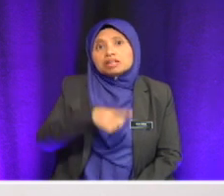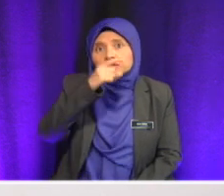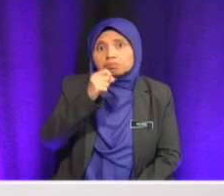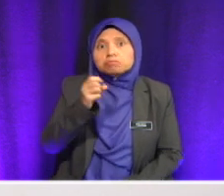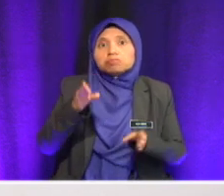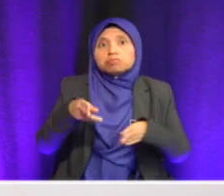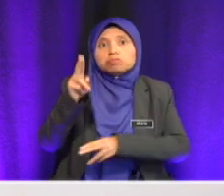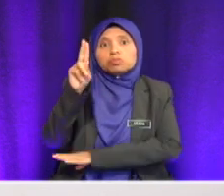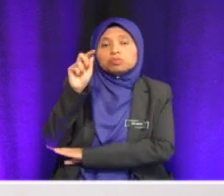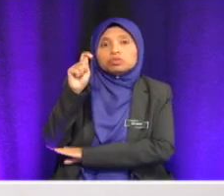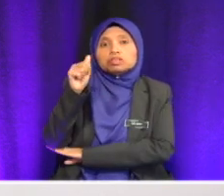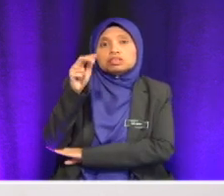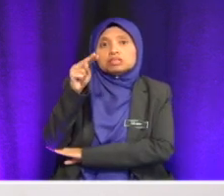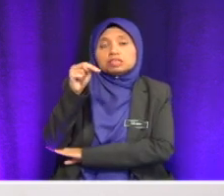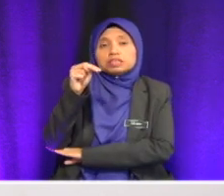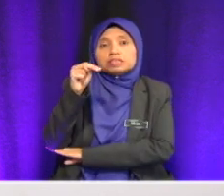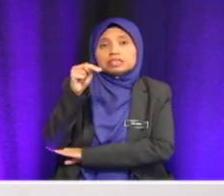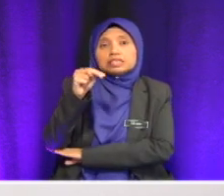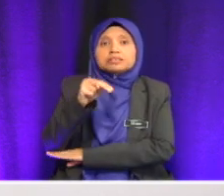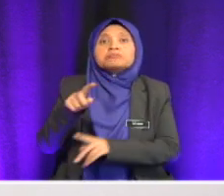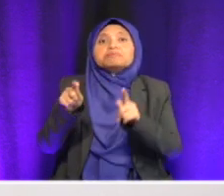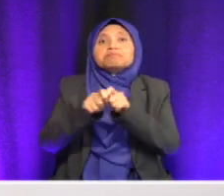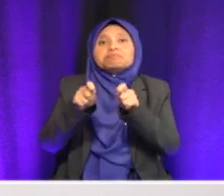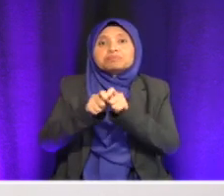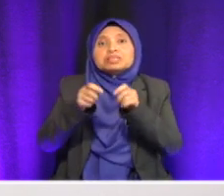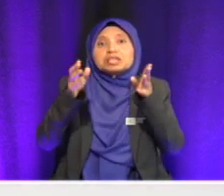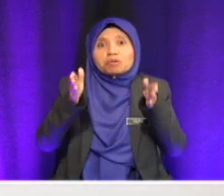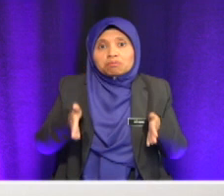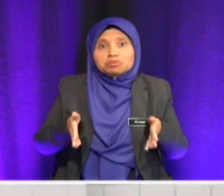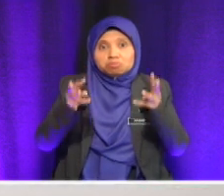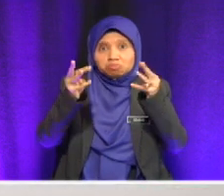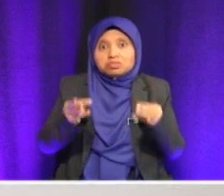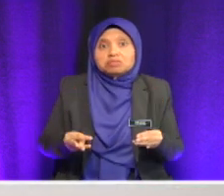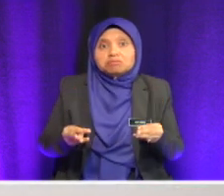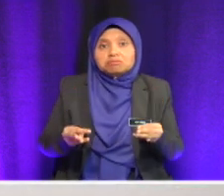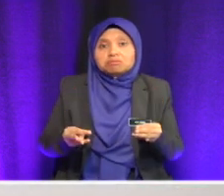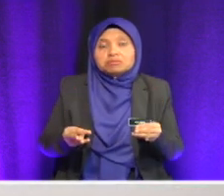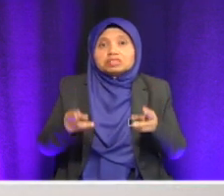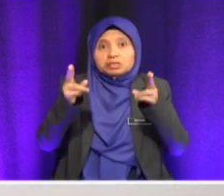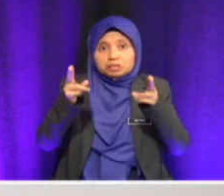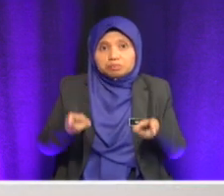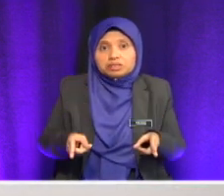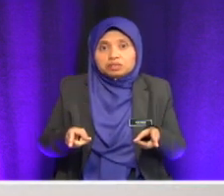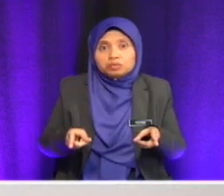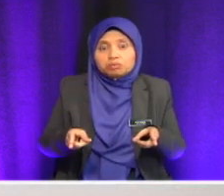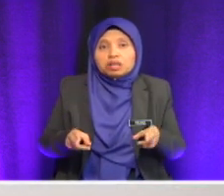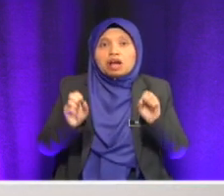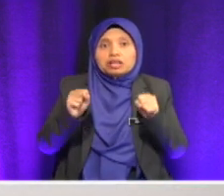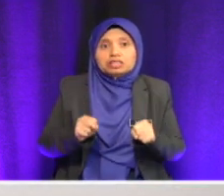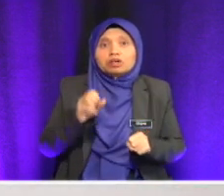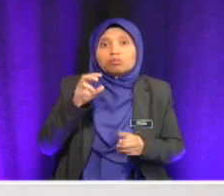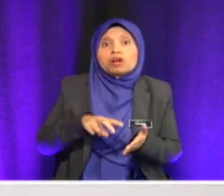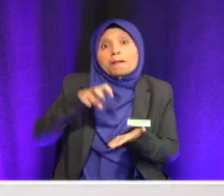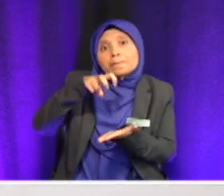Orangutan can imitate human action and they can also act like human. They can sit, walk and climb and even pose